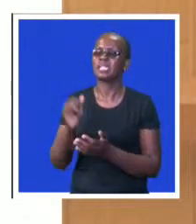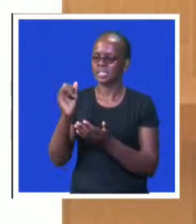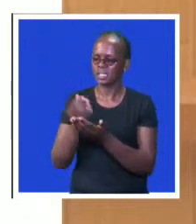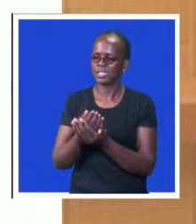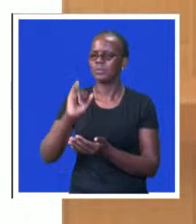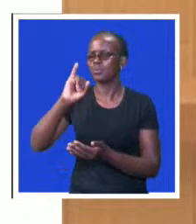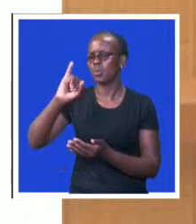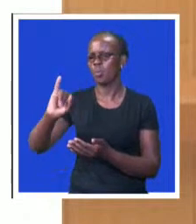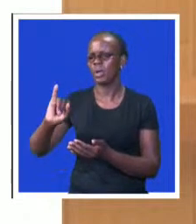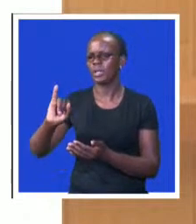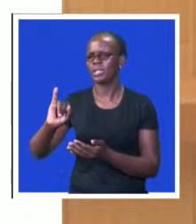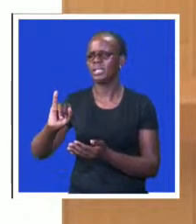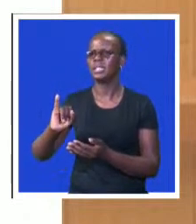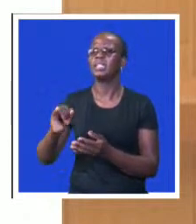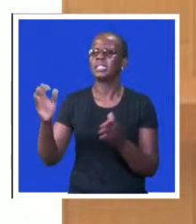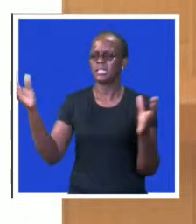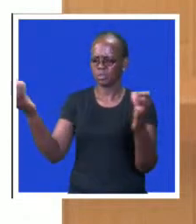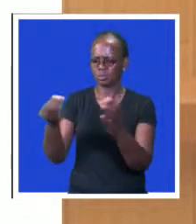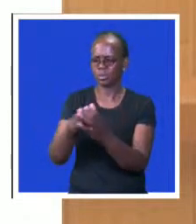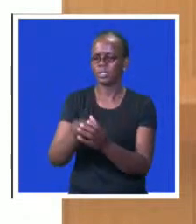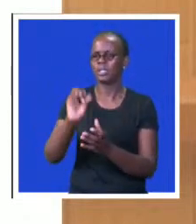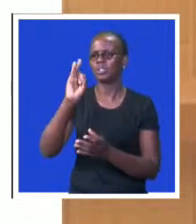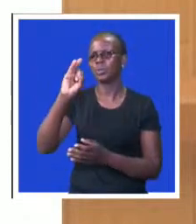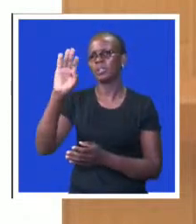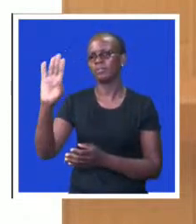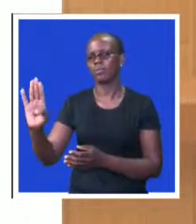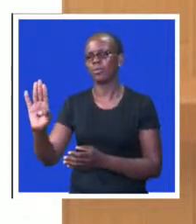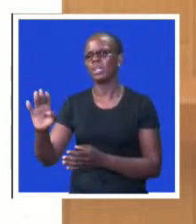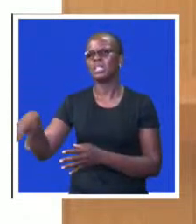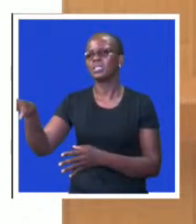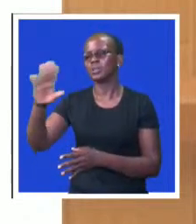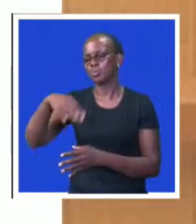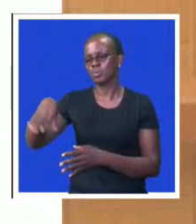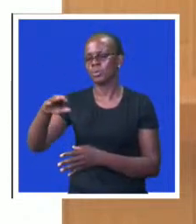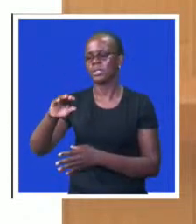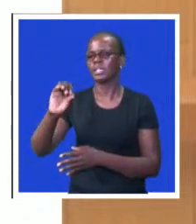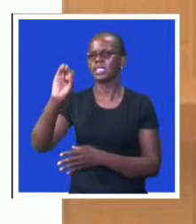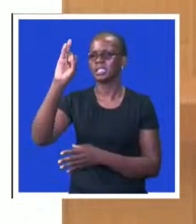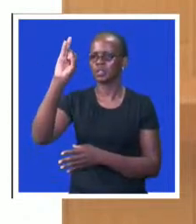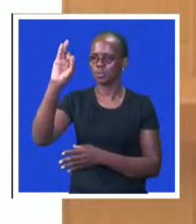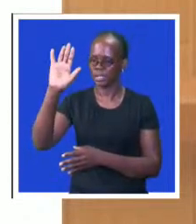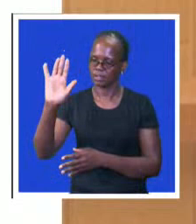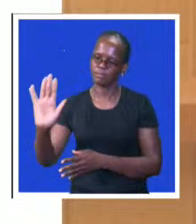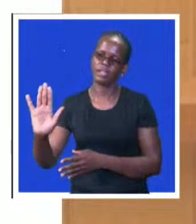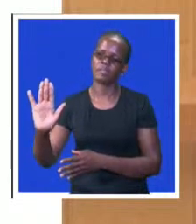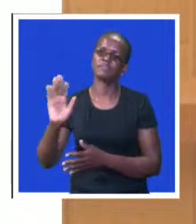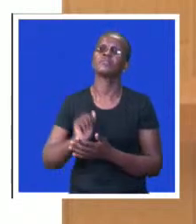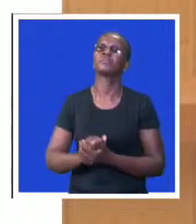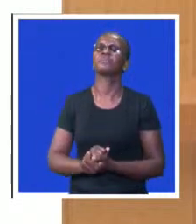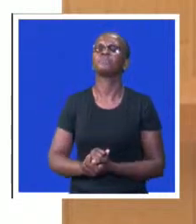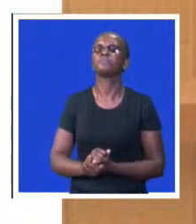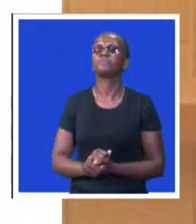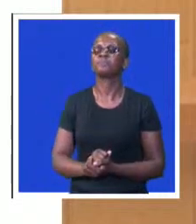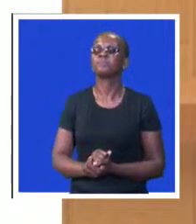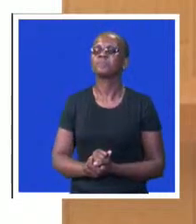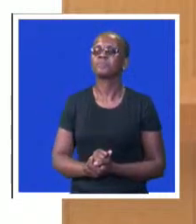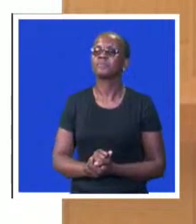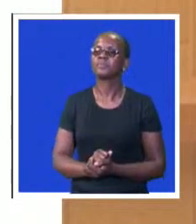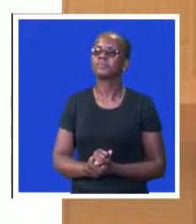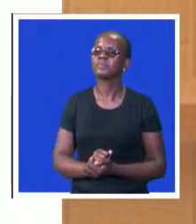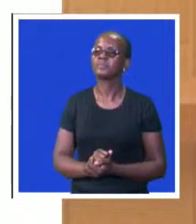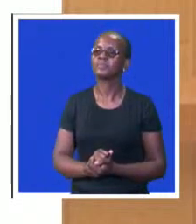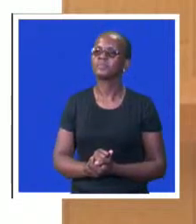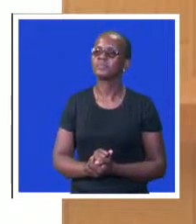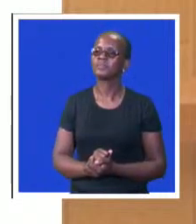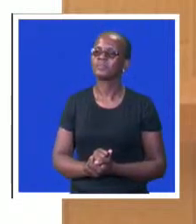is going to give us 25 emalange, which is going to give us 25. I'm sorry, dear Lena. So now